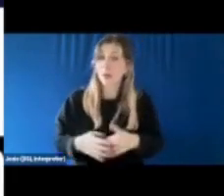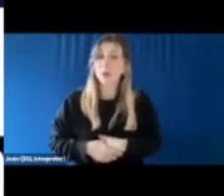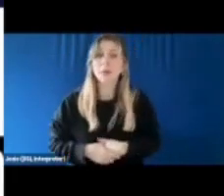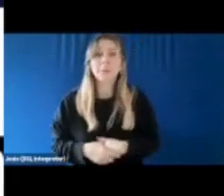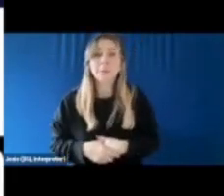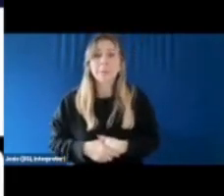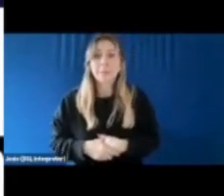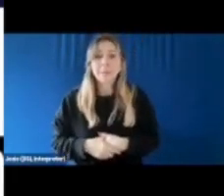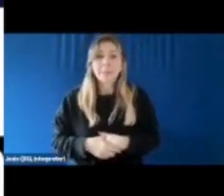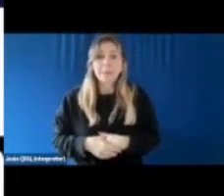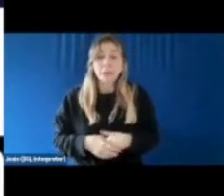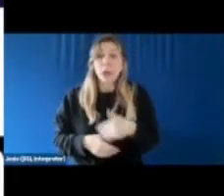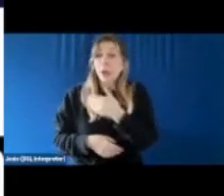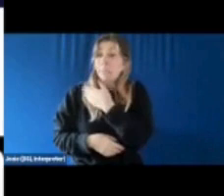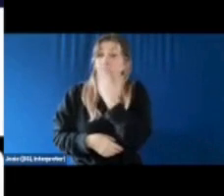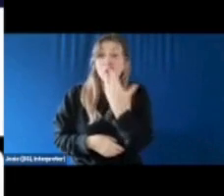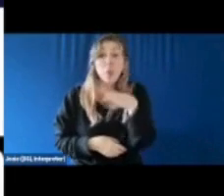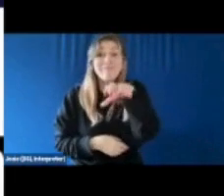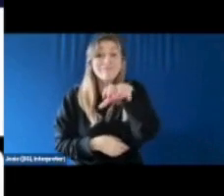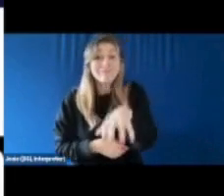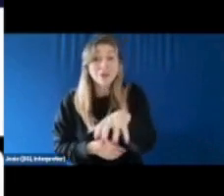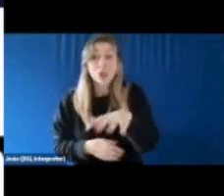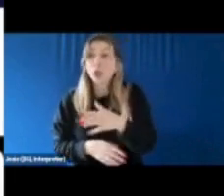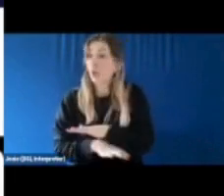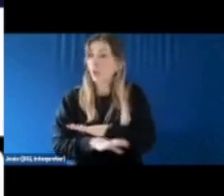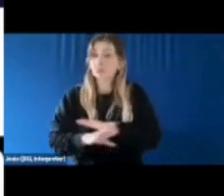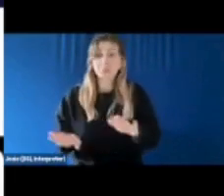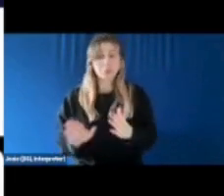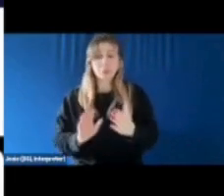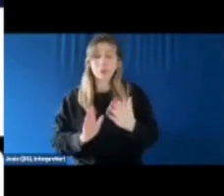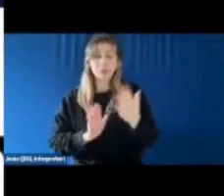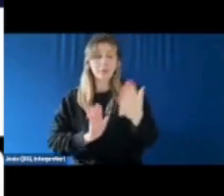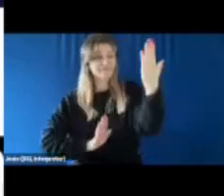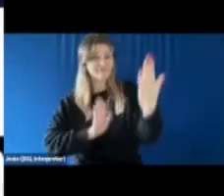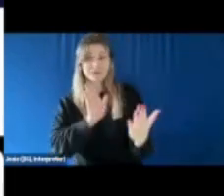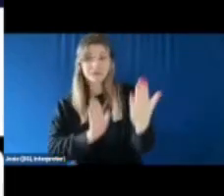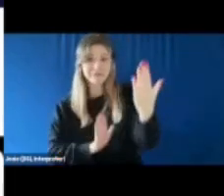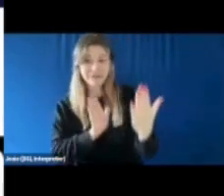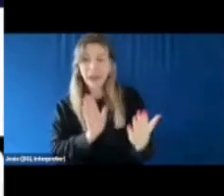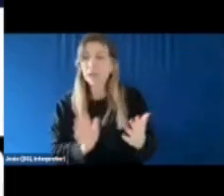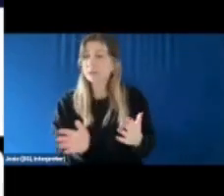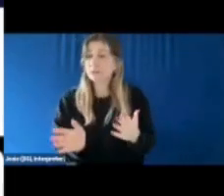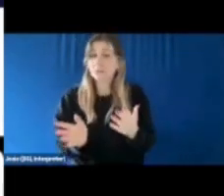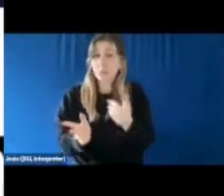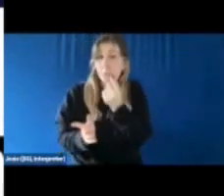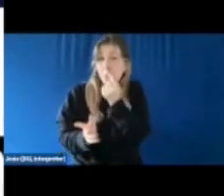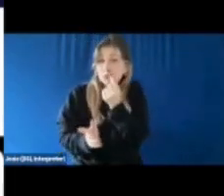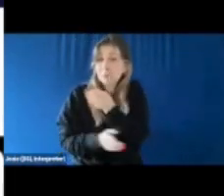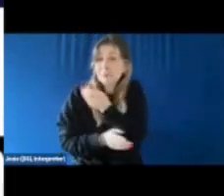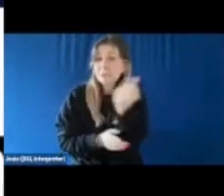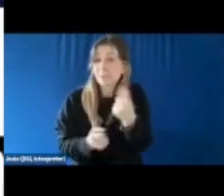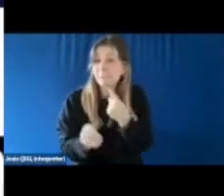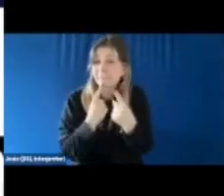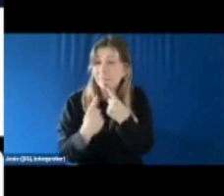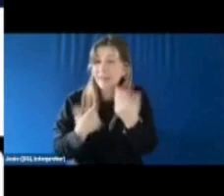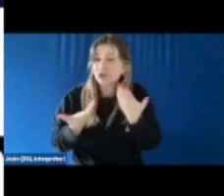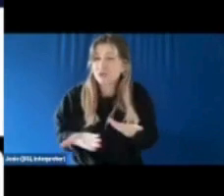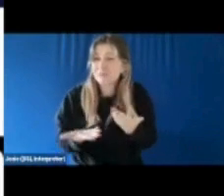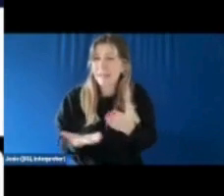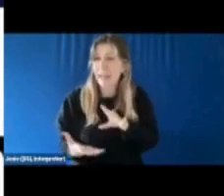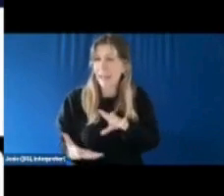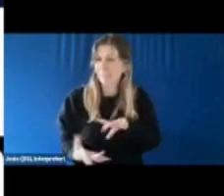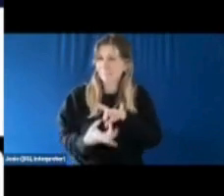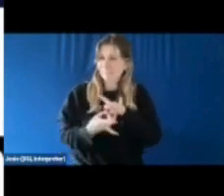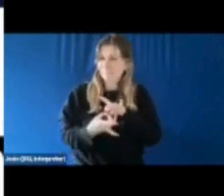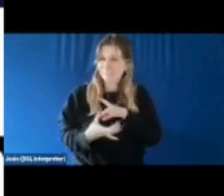don't have a venue or you're not doing physical face-to-face surveying, not everything today will be fully relevant to you, but you'll still find some useful